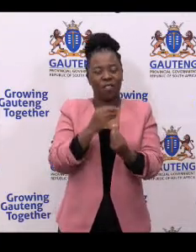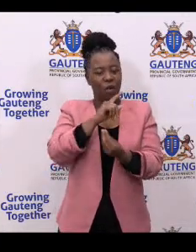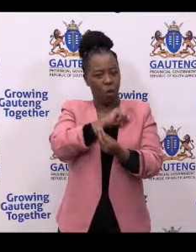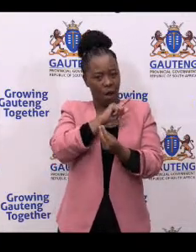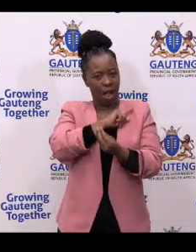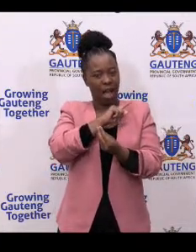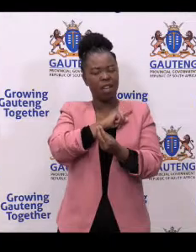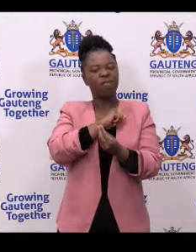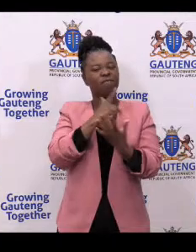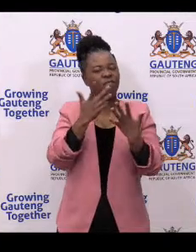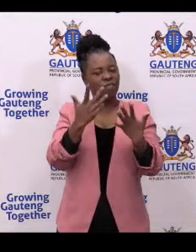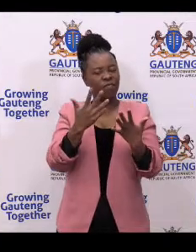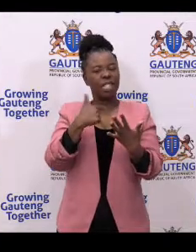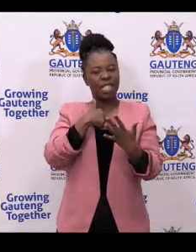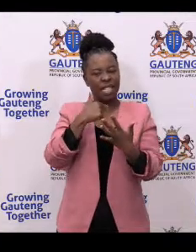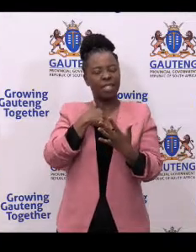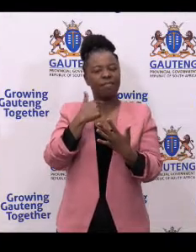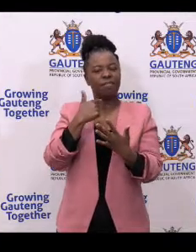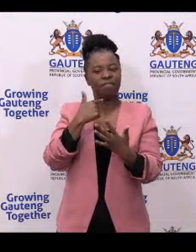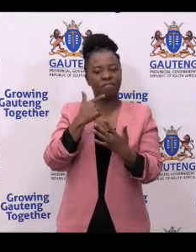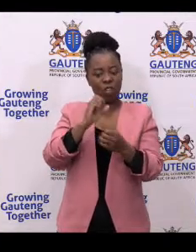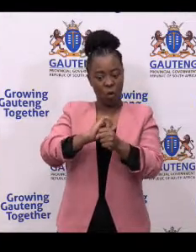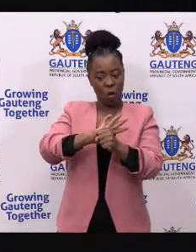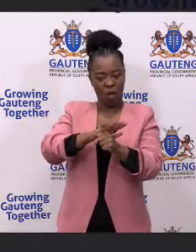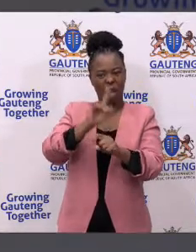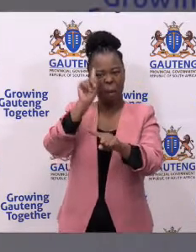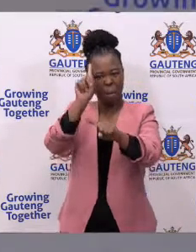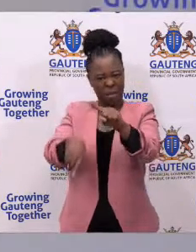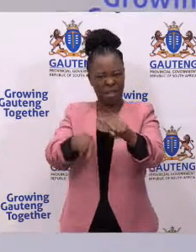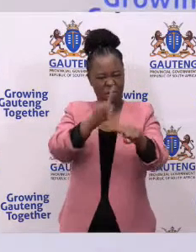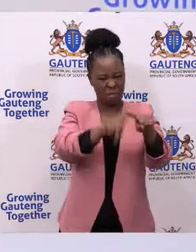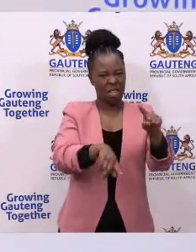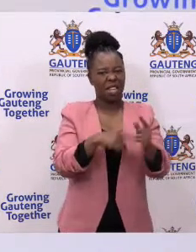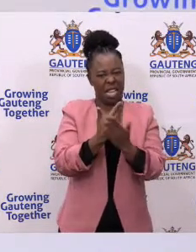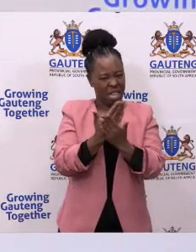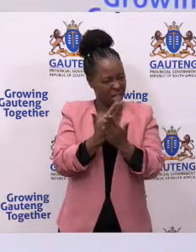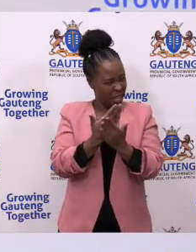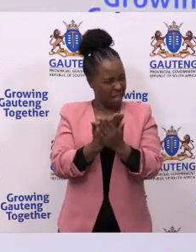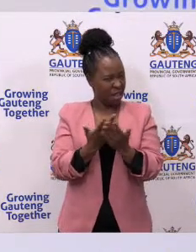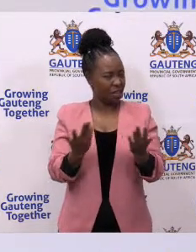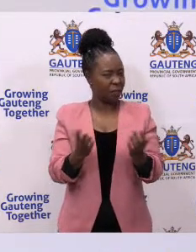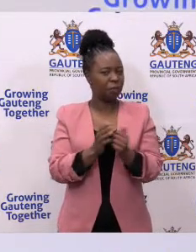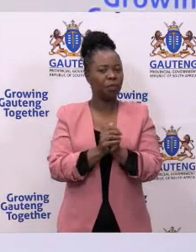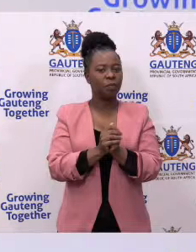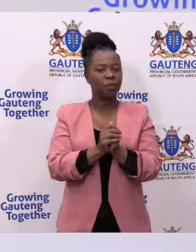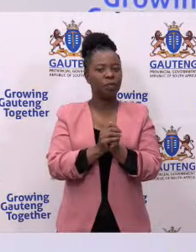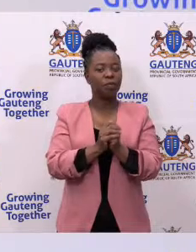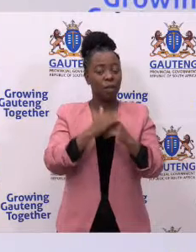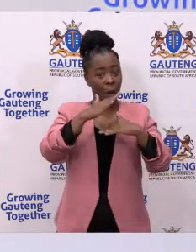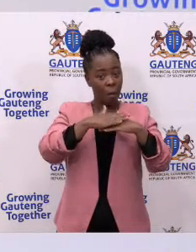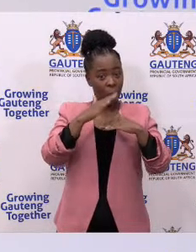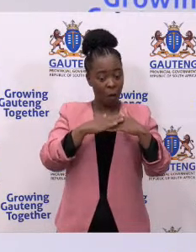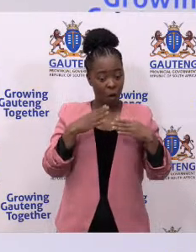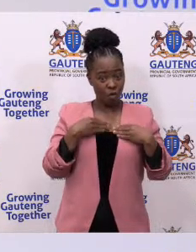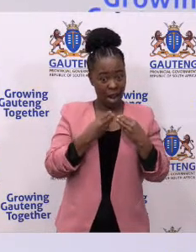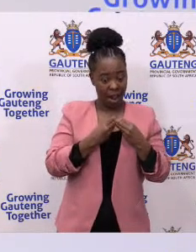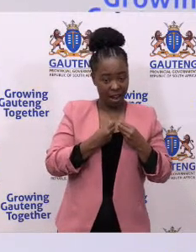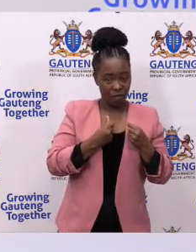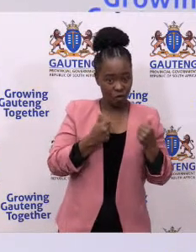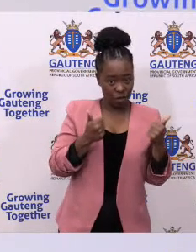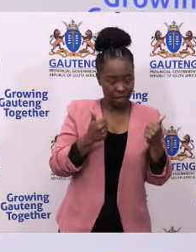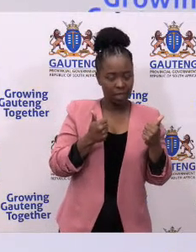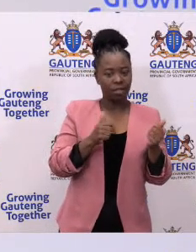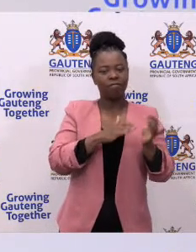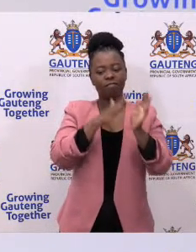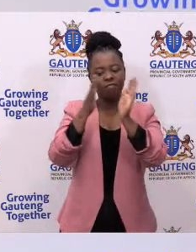be able to defeat the pandemic and defeat the virus. And the more the recoveries, the more